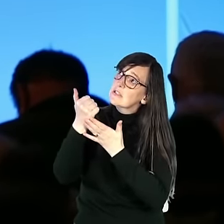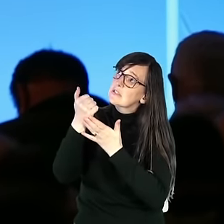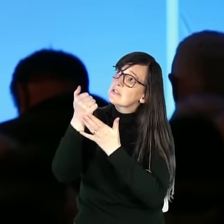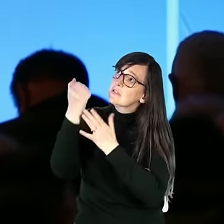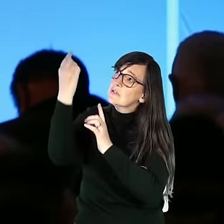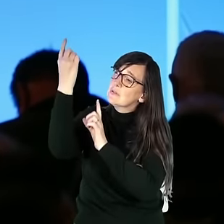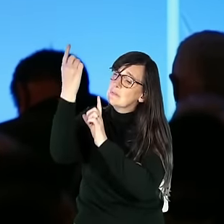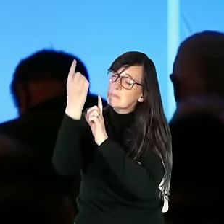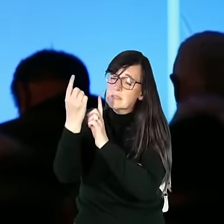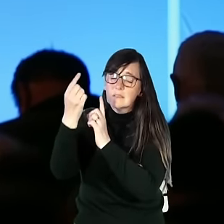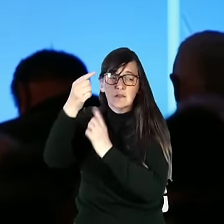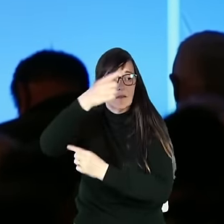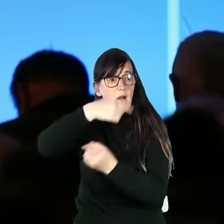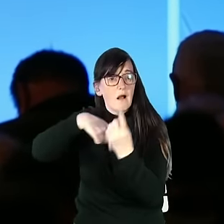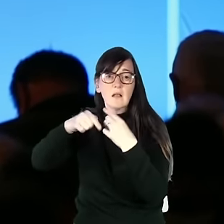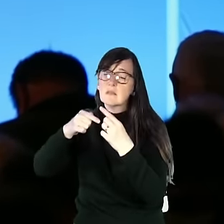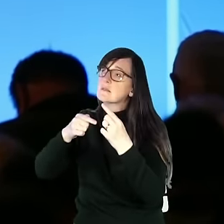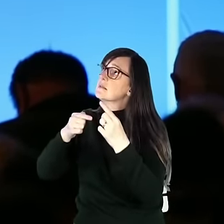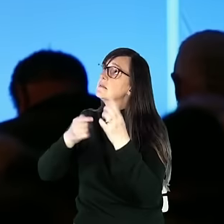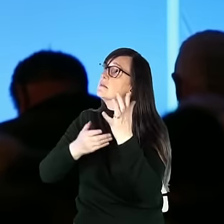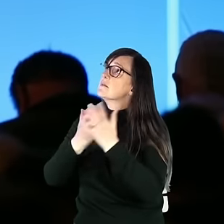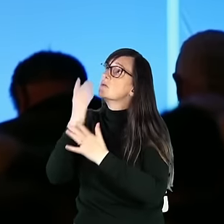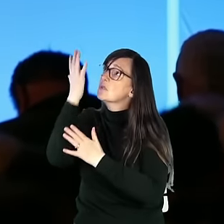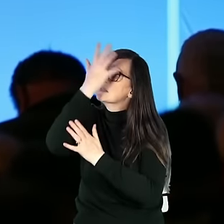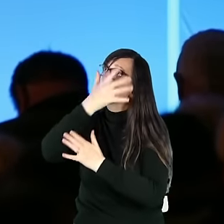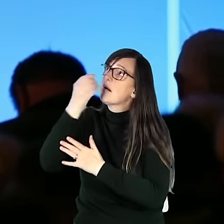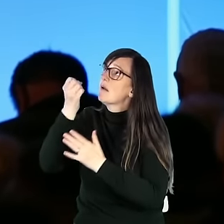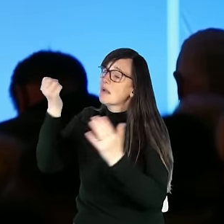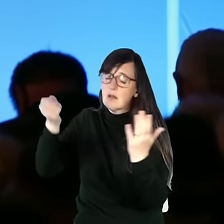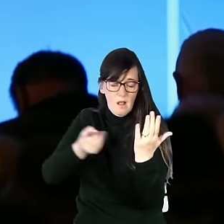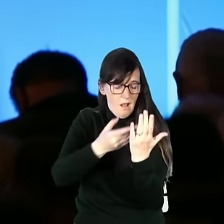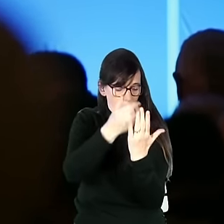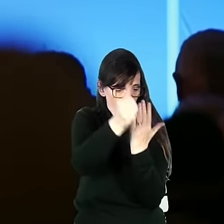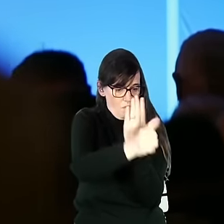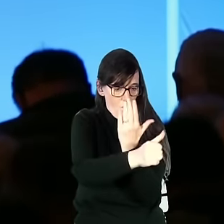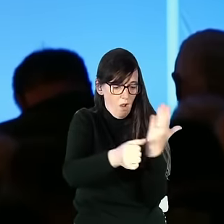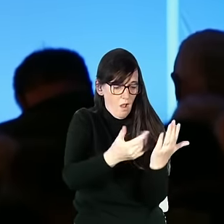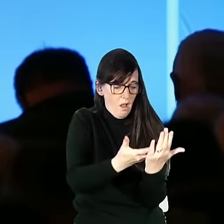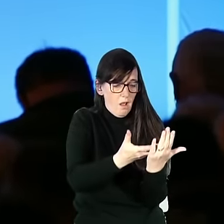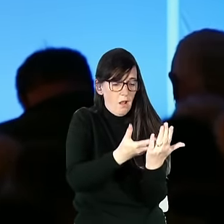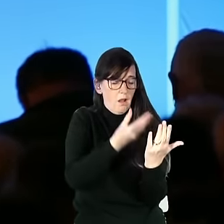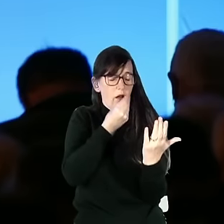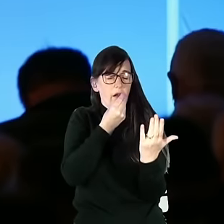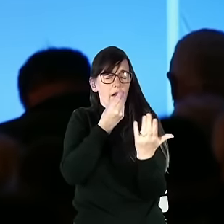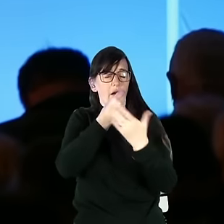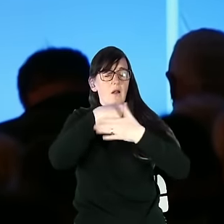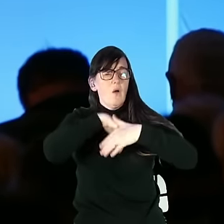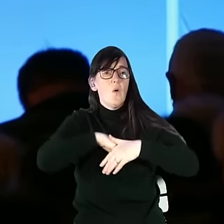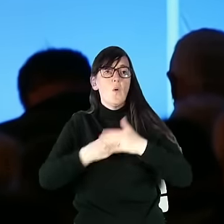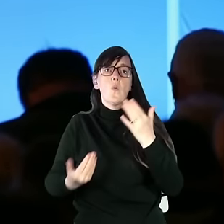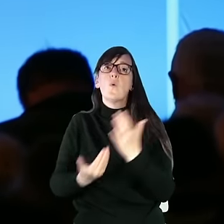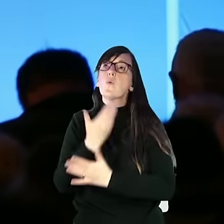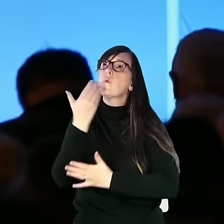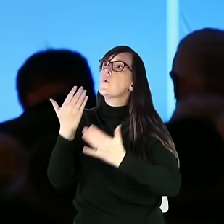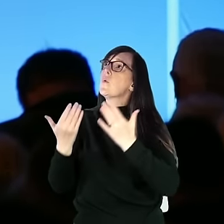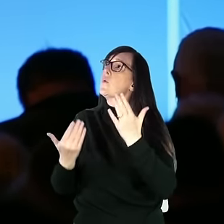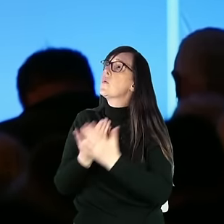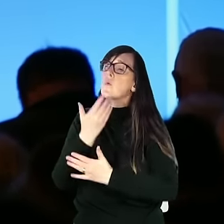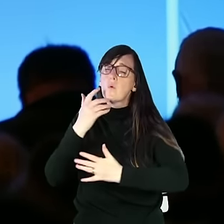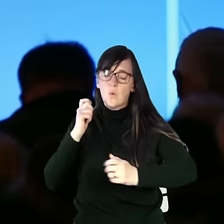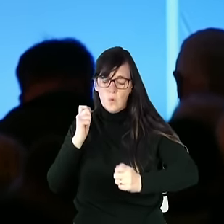week by your Spirit through your word, that you might revive us, that you might refresh us, transform